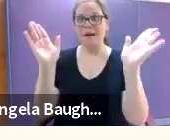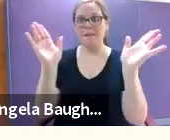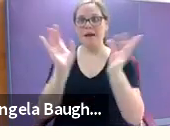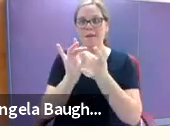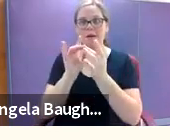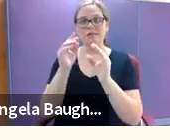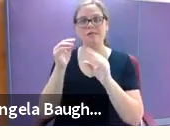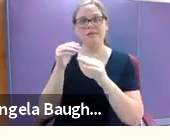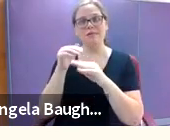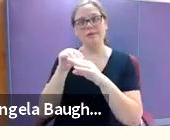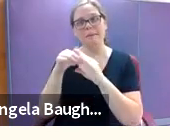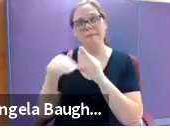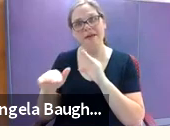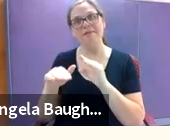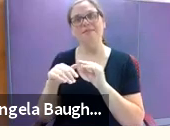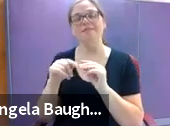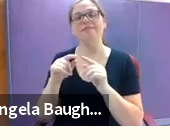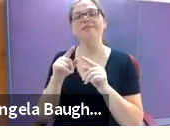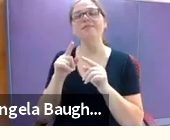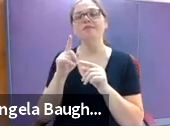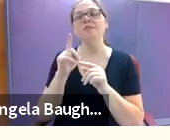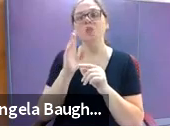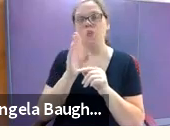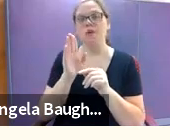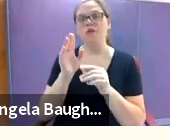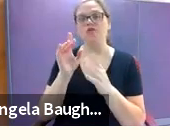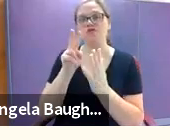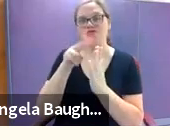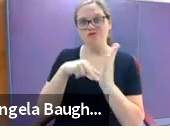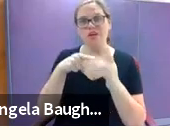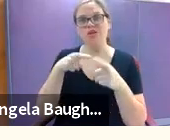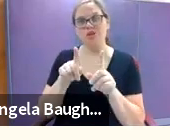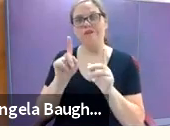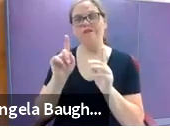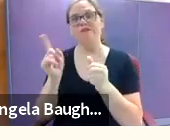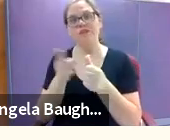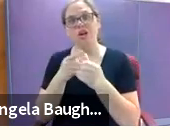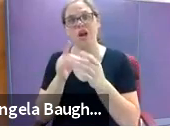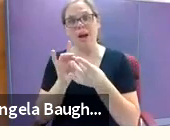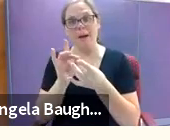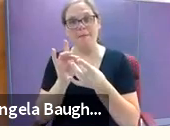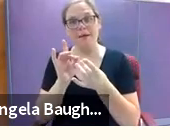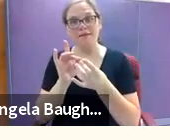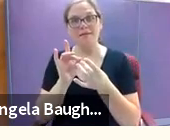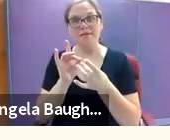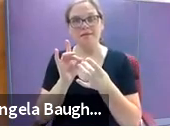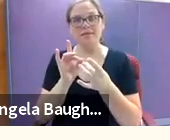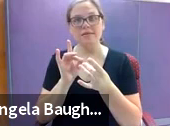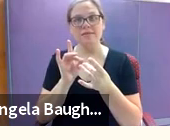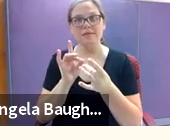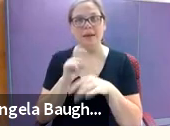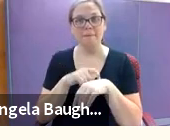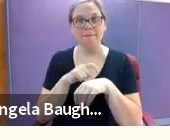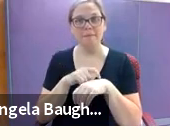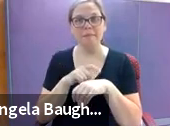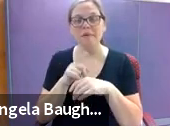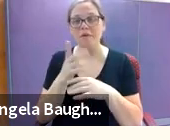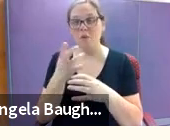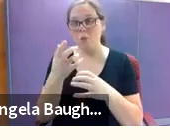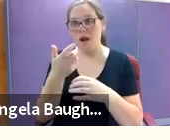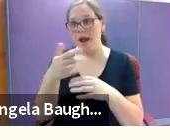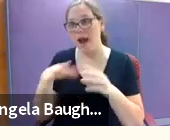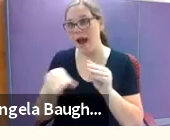will be read during the first comment period. So I need to hear from any committee member who would like to add anything to the agenda